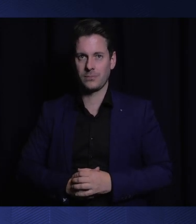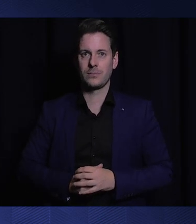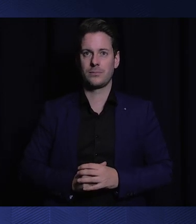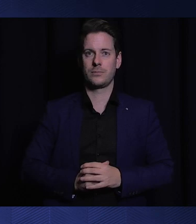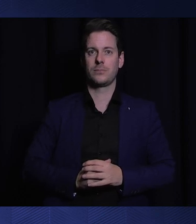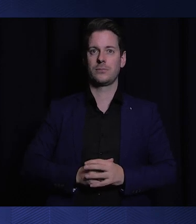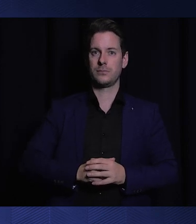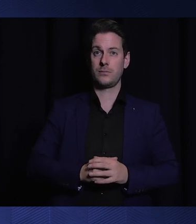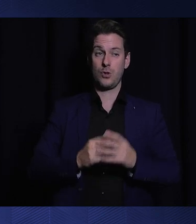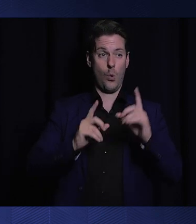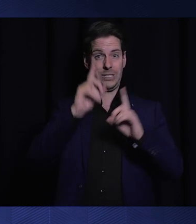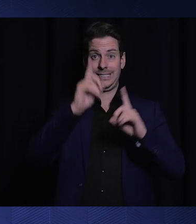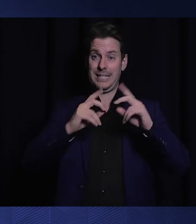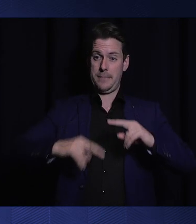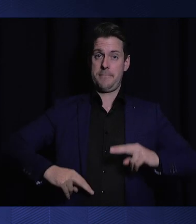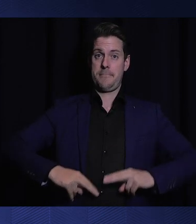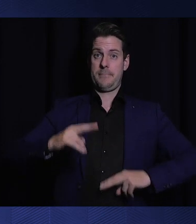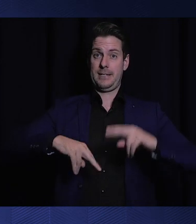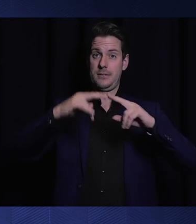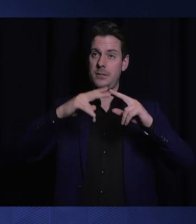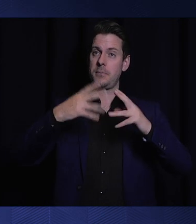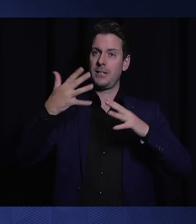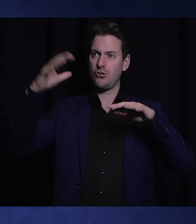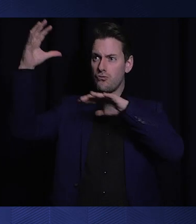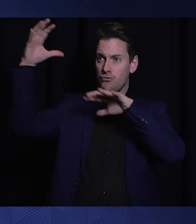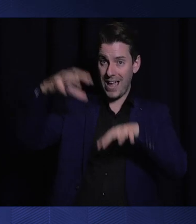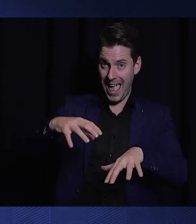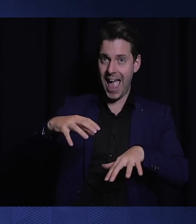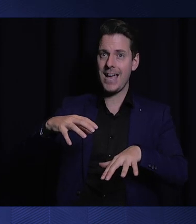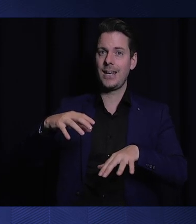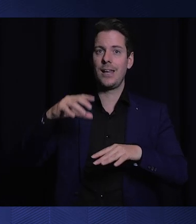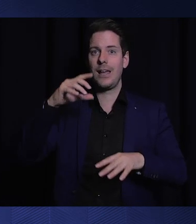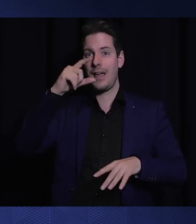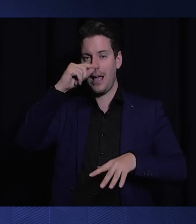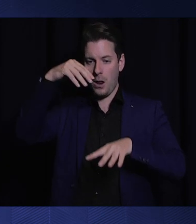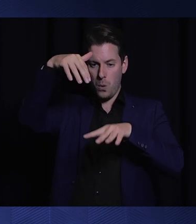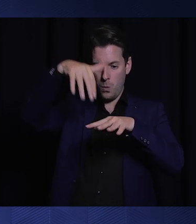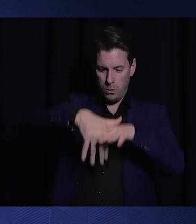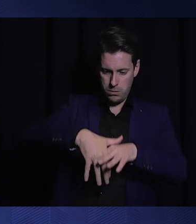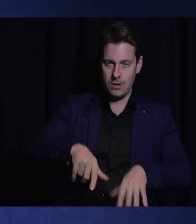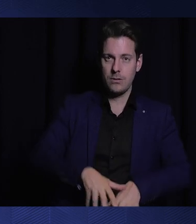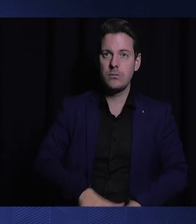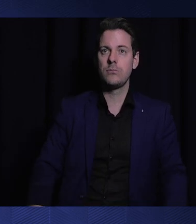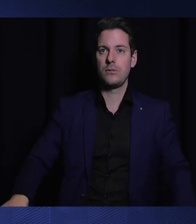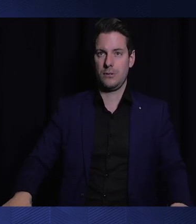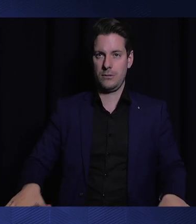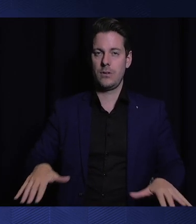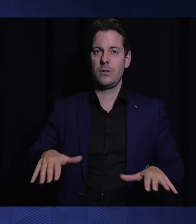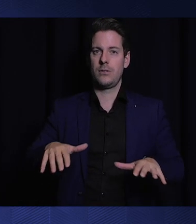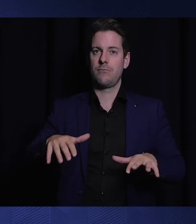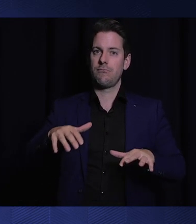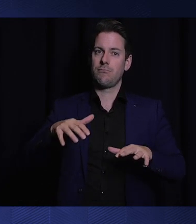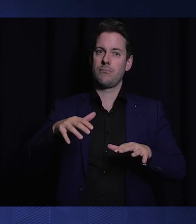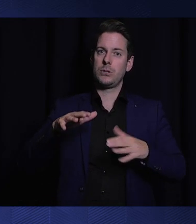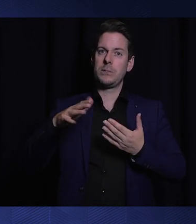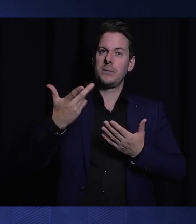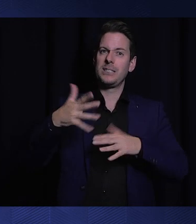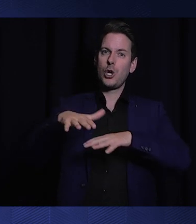were built to allow the stormwater infiltrate into the soil, slow down the